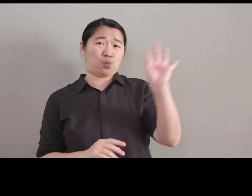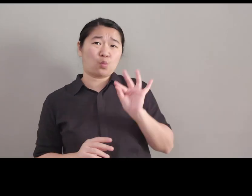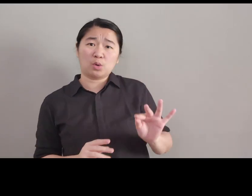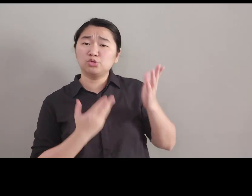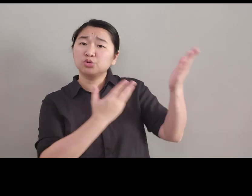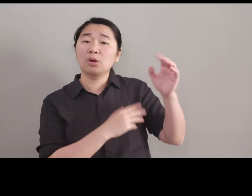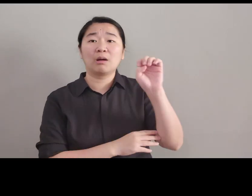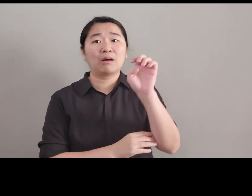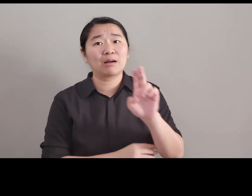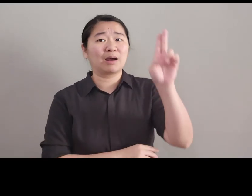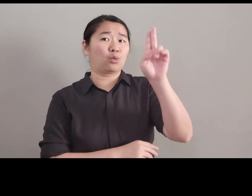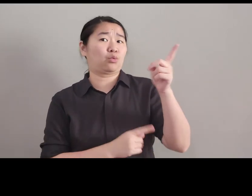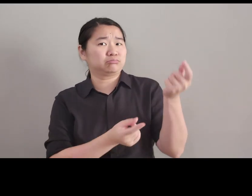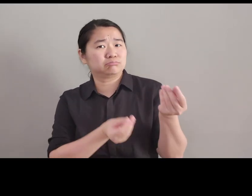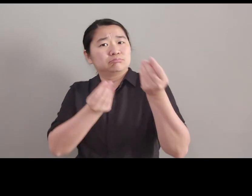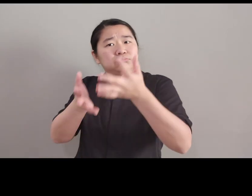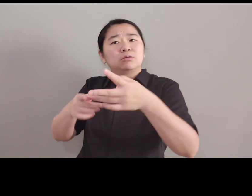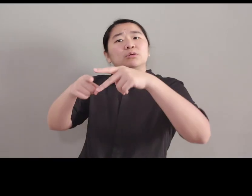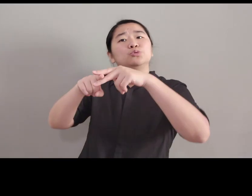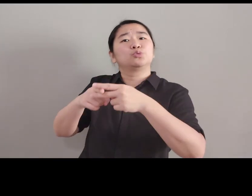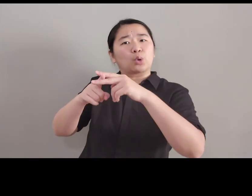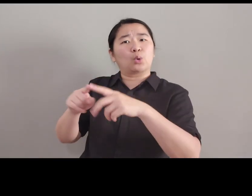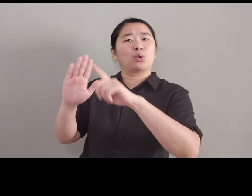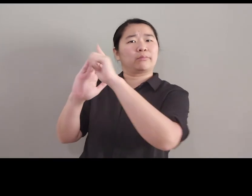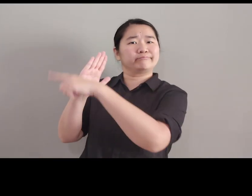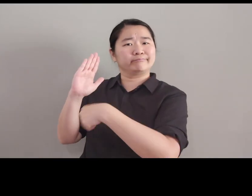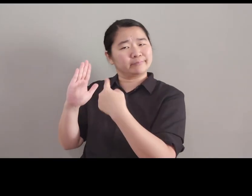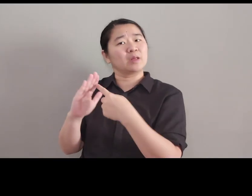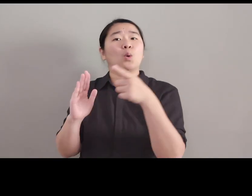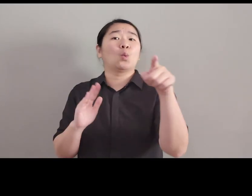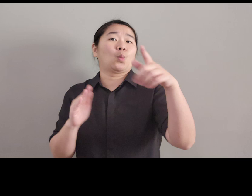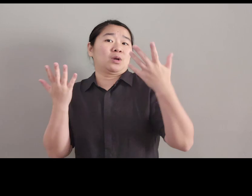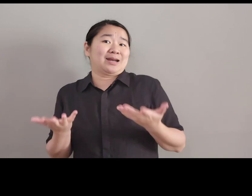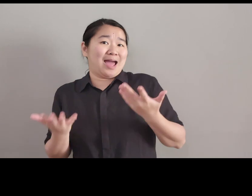I remember from the transposition phase, the negotiation phase, that we also discussed that, and